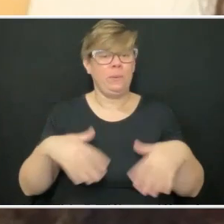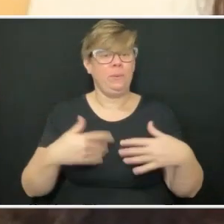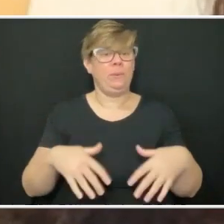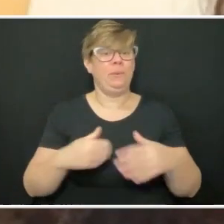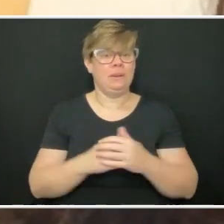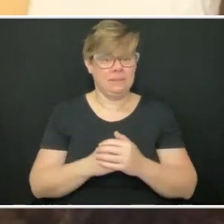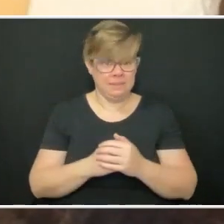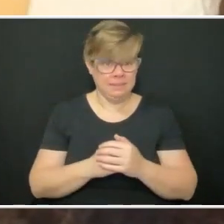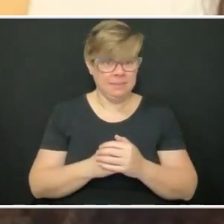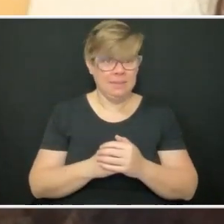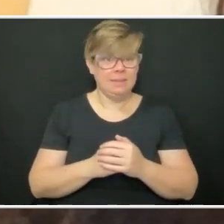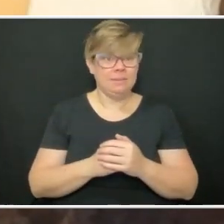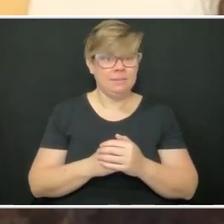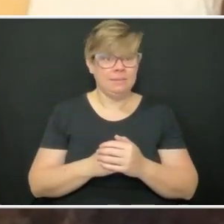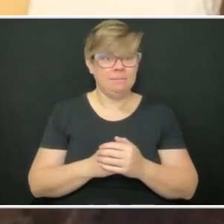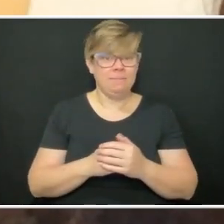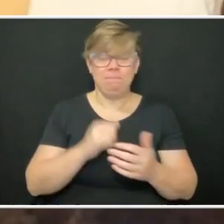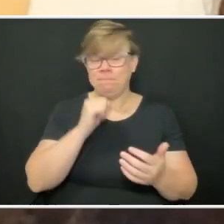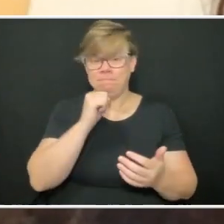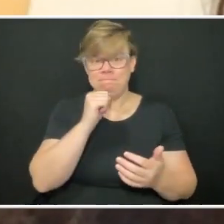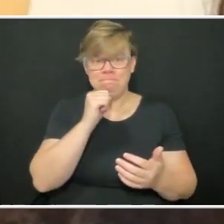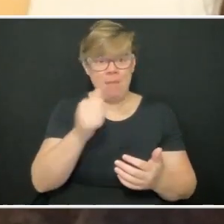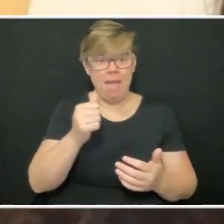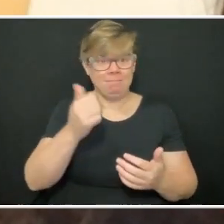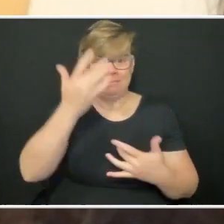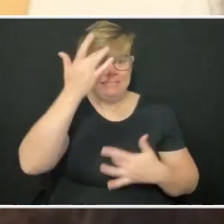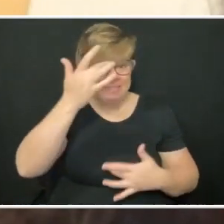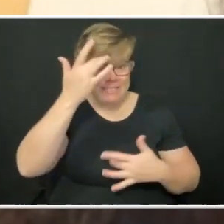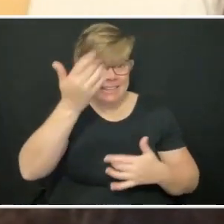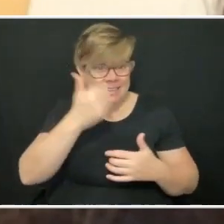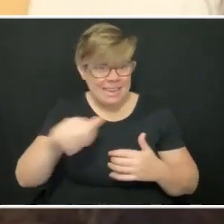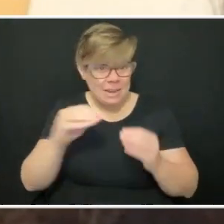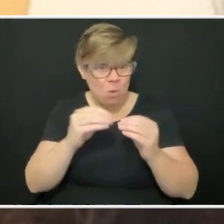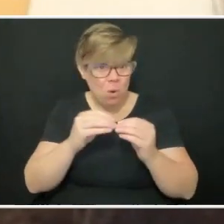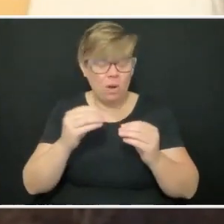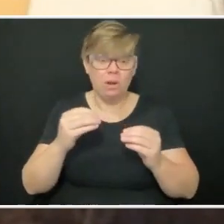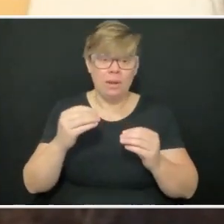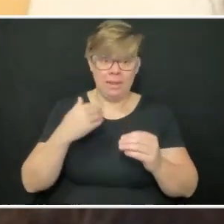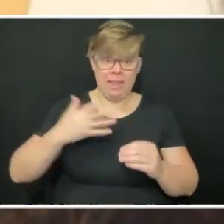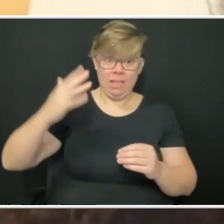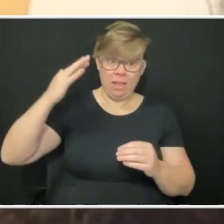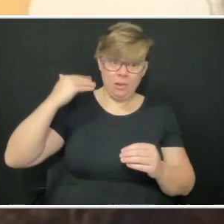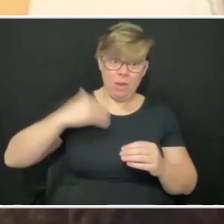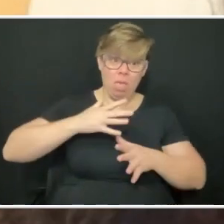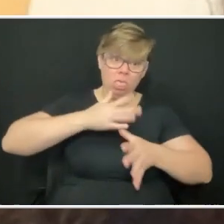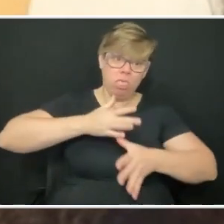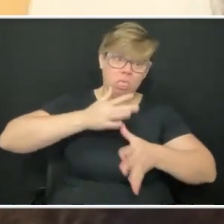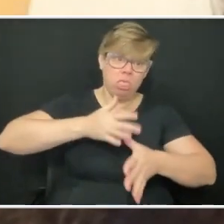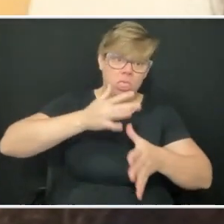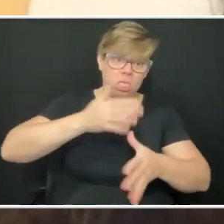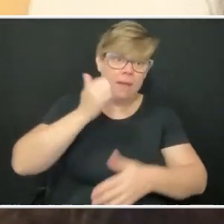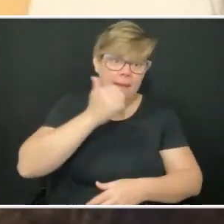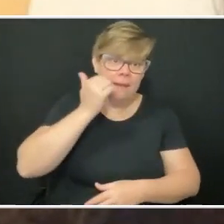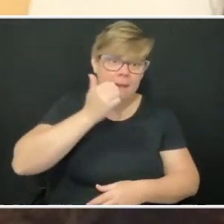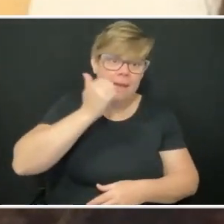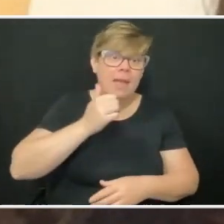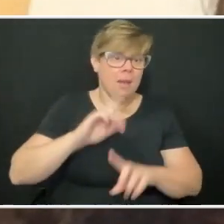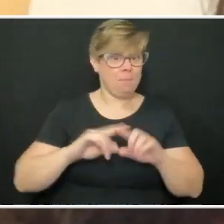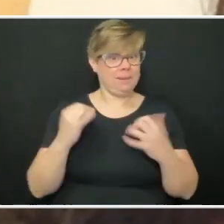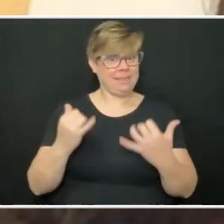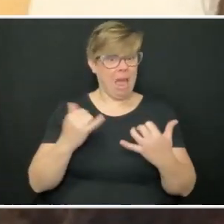and just not being sick anymore. He used to throw up every single day, and now he's not throwing up at